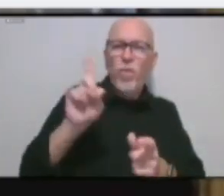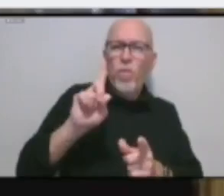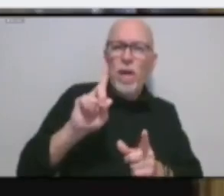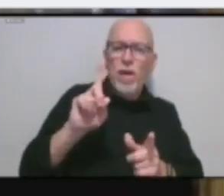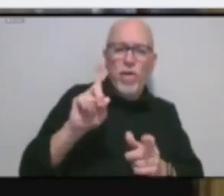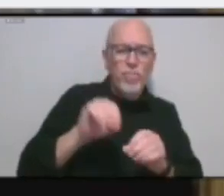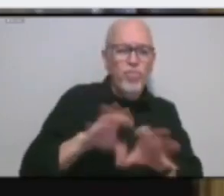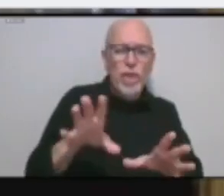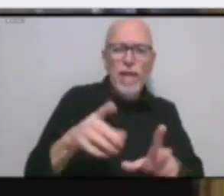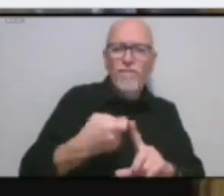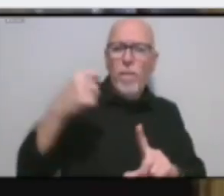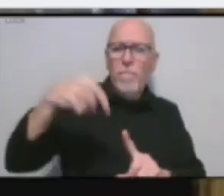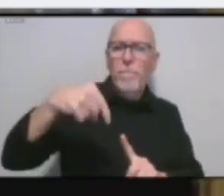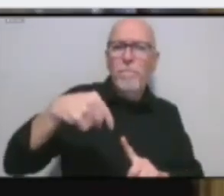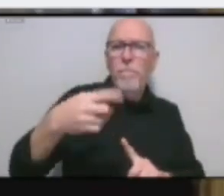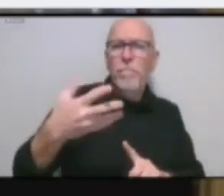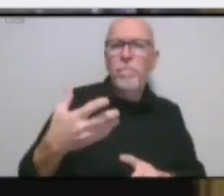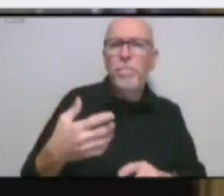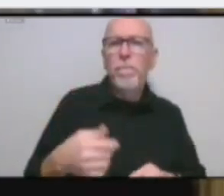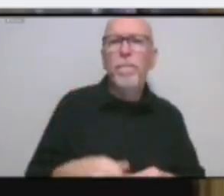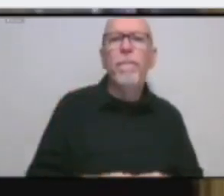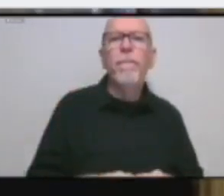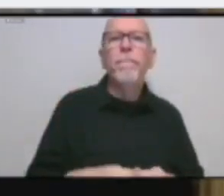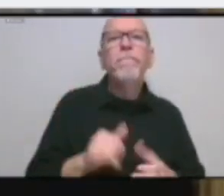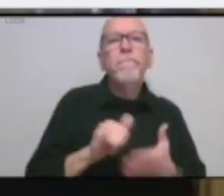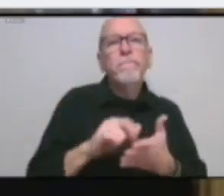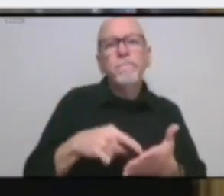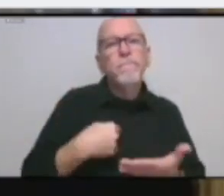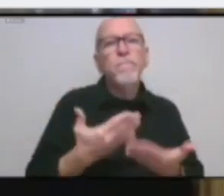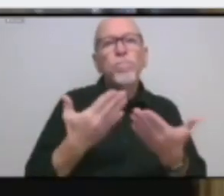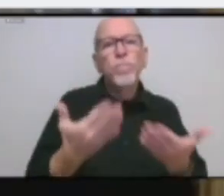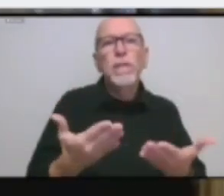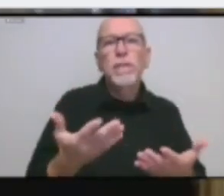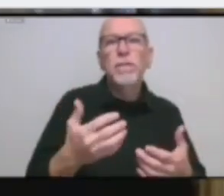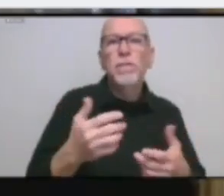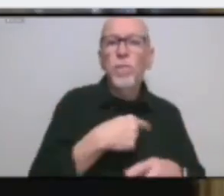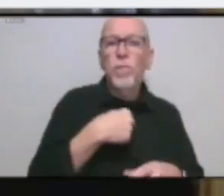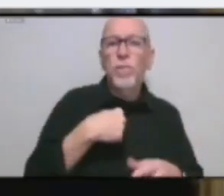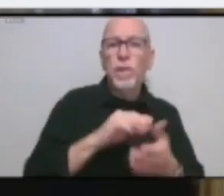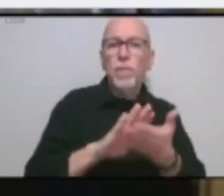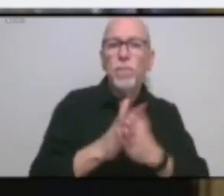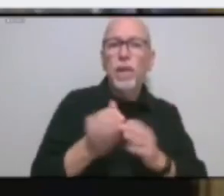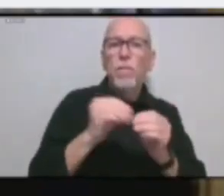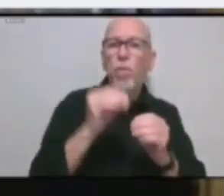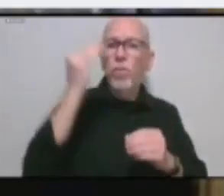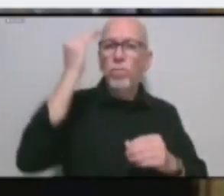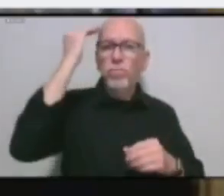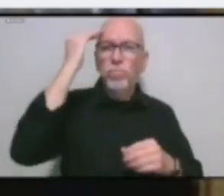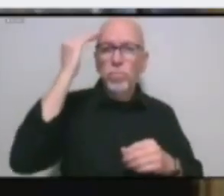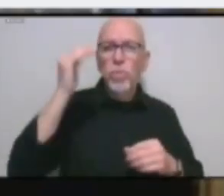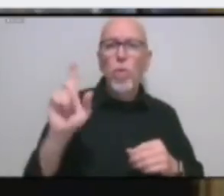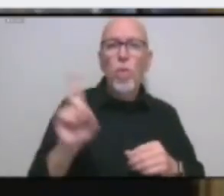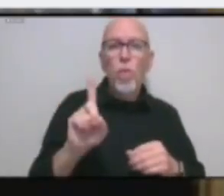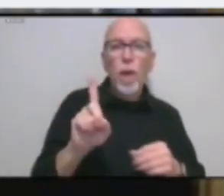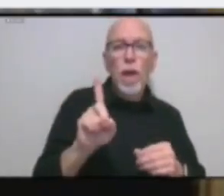the spread. And that's what I would recommend as we become informed about where this is